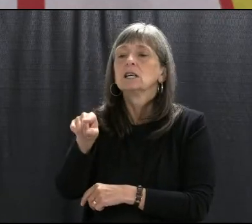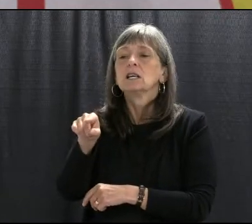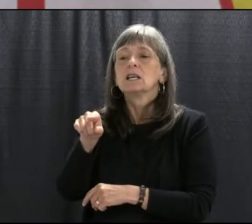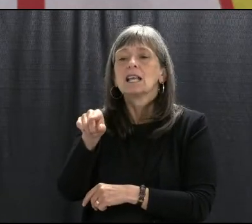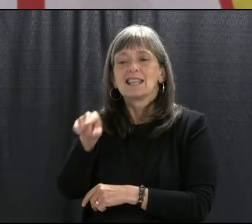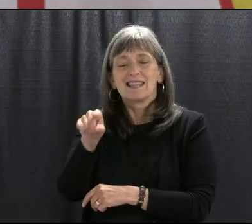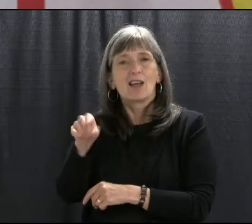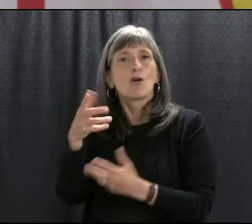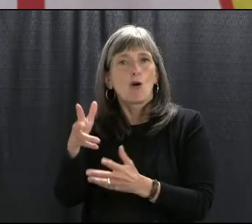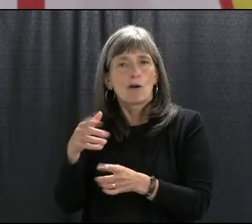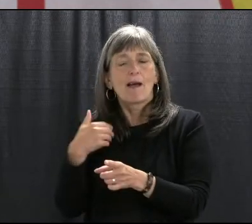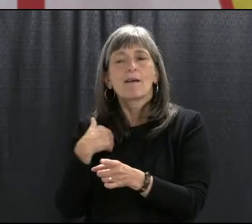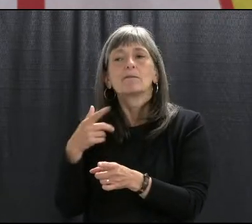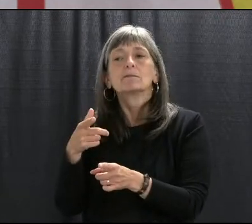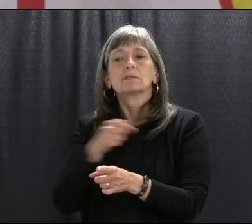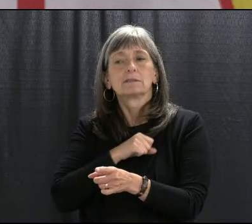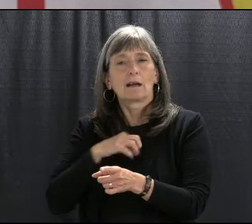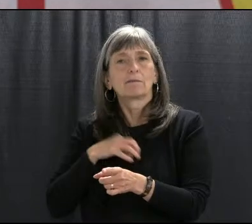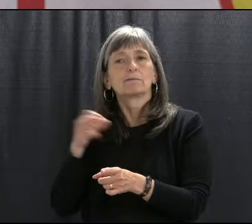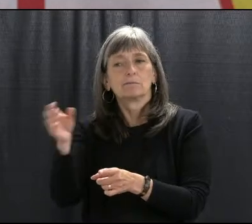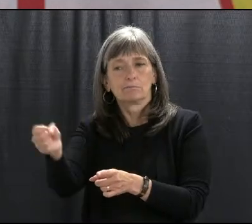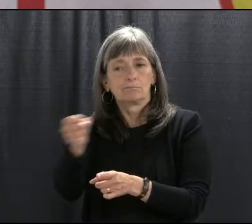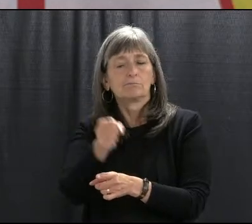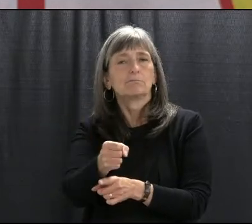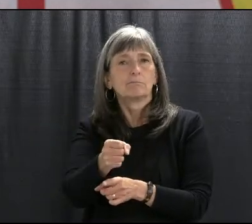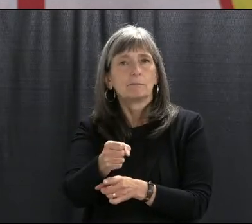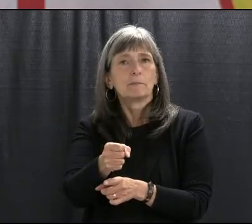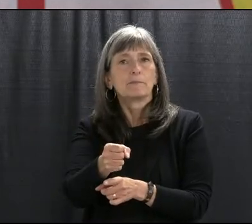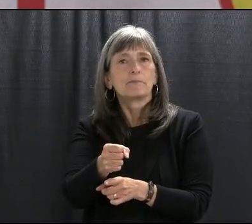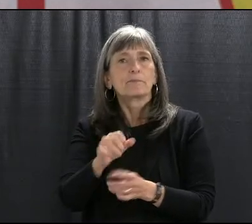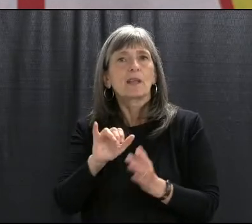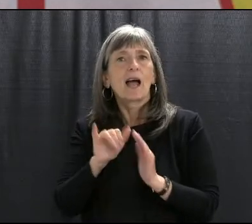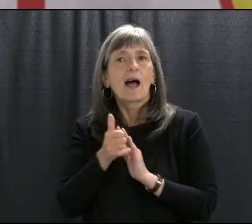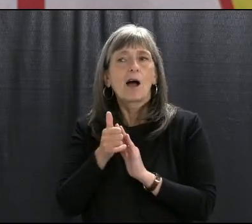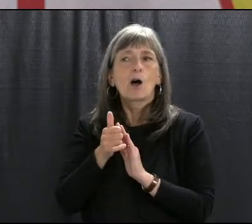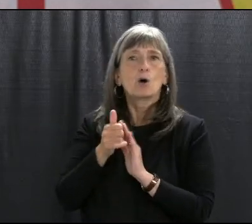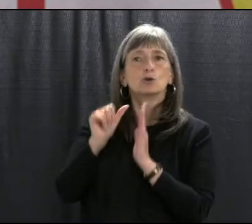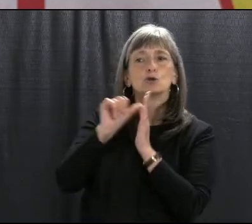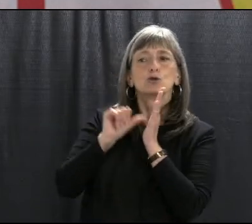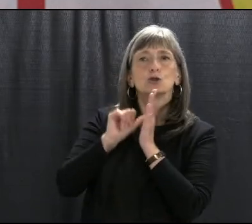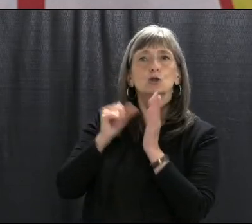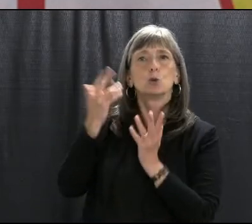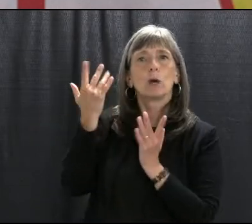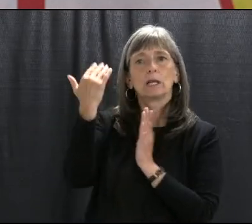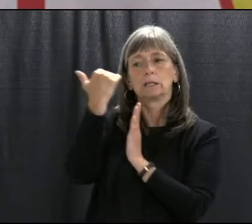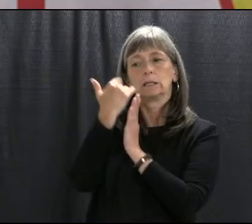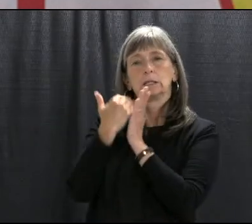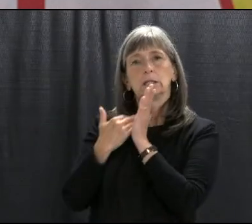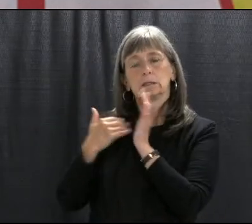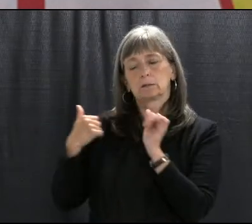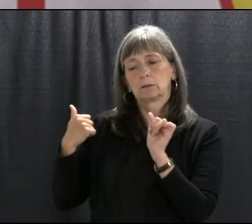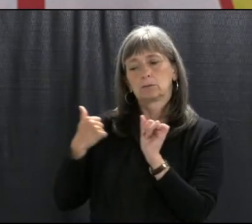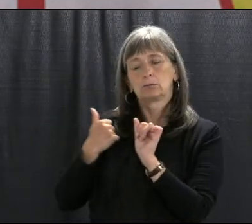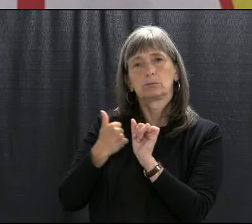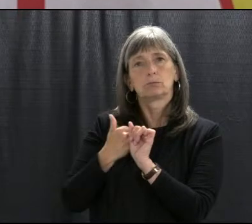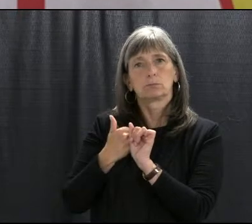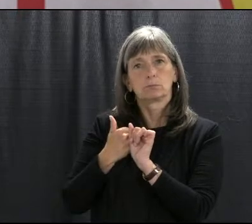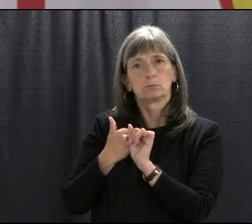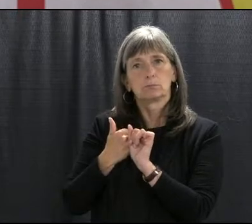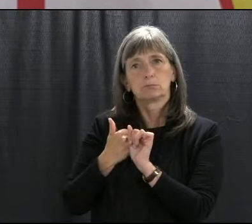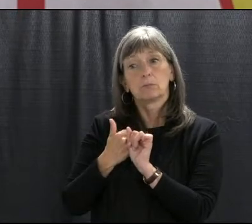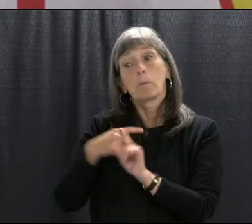dedicated resources that will have a focus on how we reduce the surgical wait list and the implementation of these